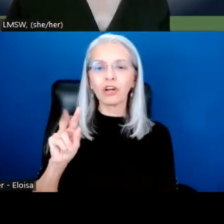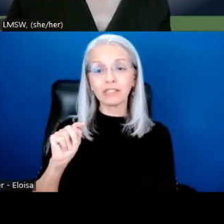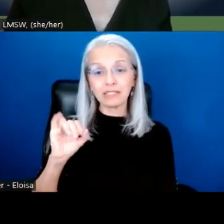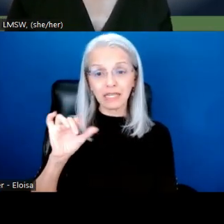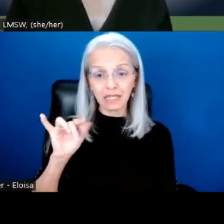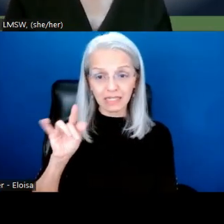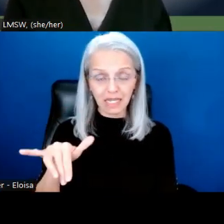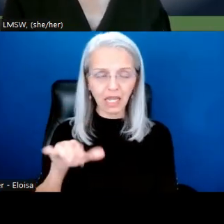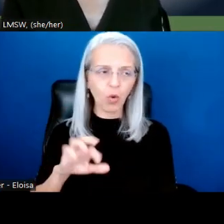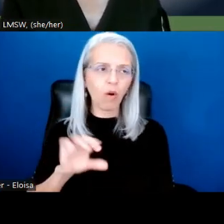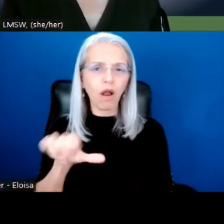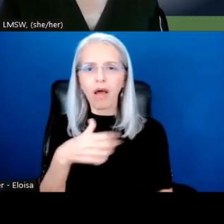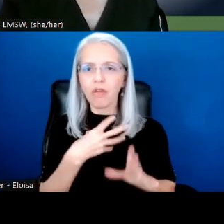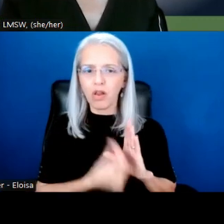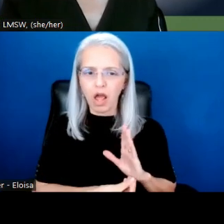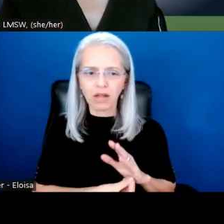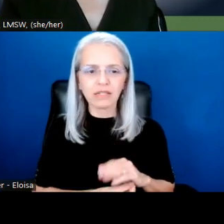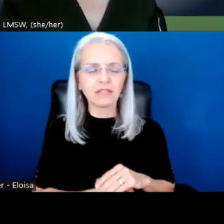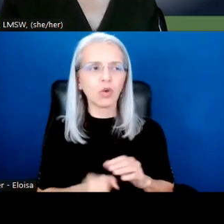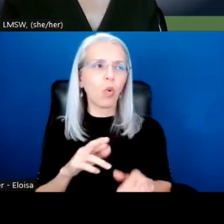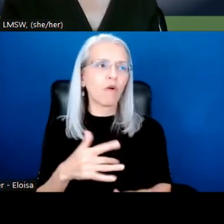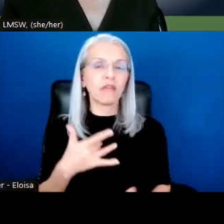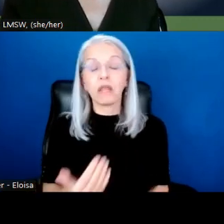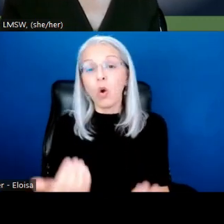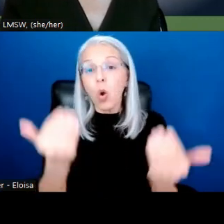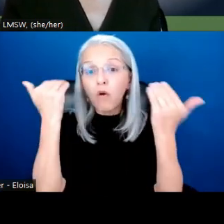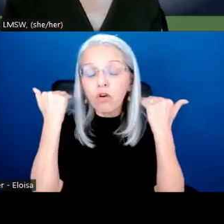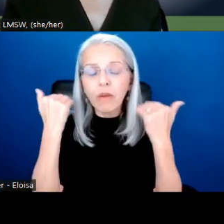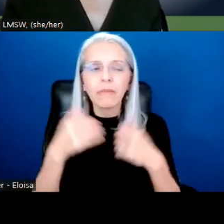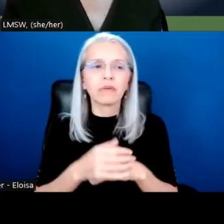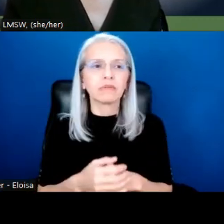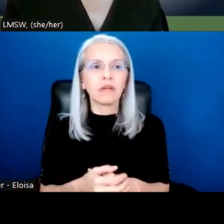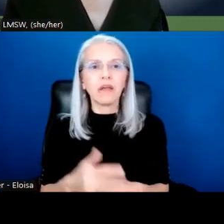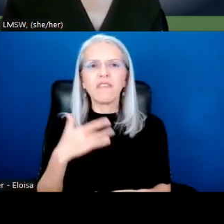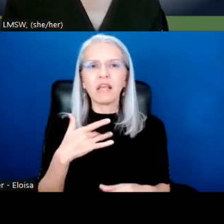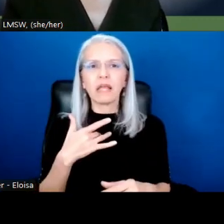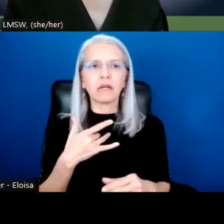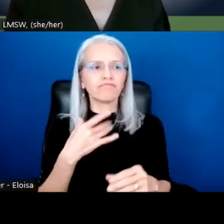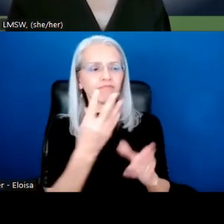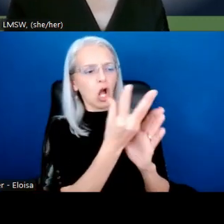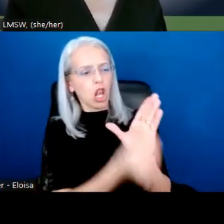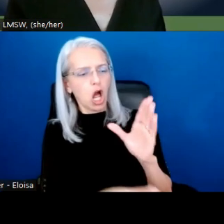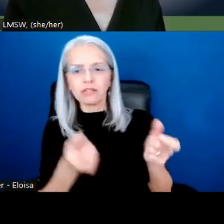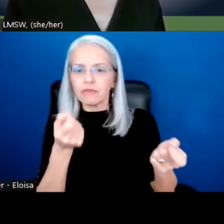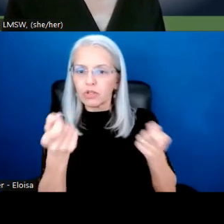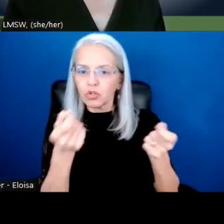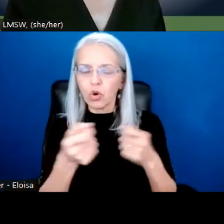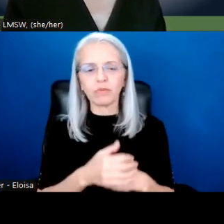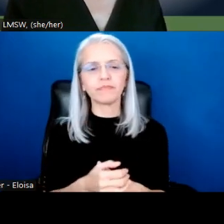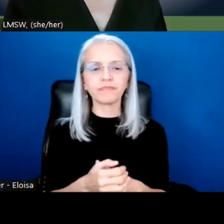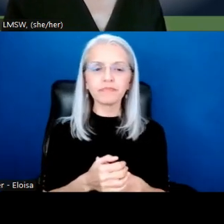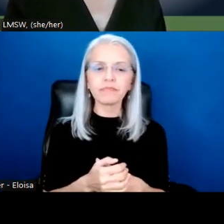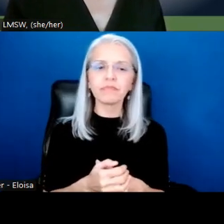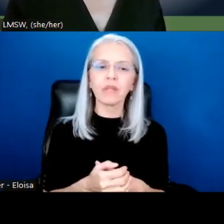of being overwhelmed or loss of control. There's child's pregnancy